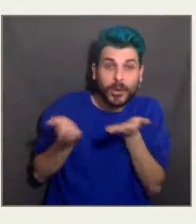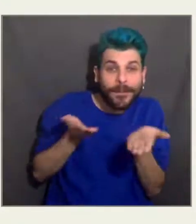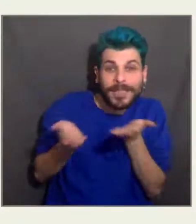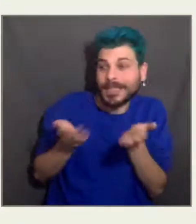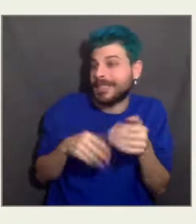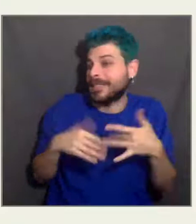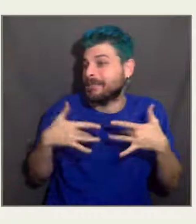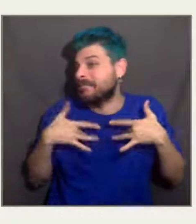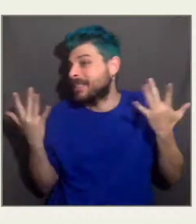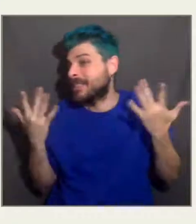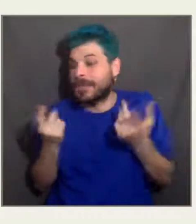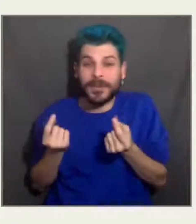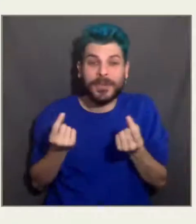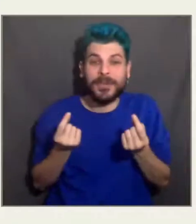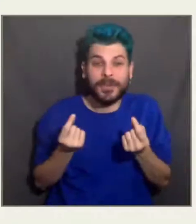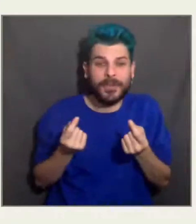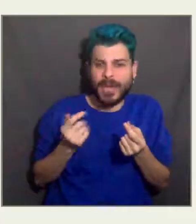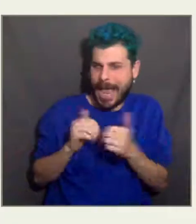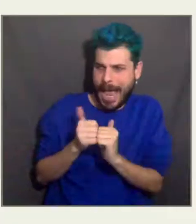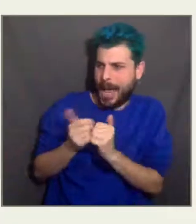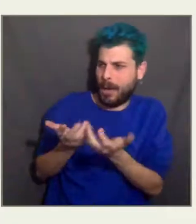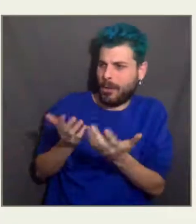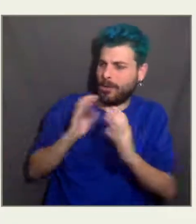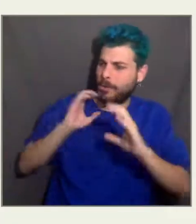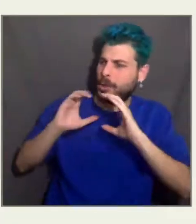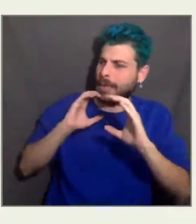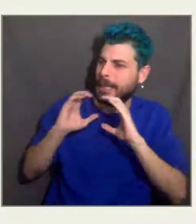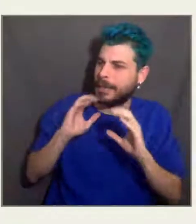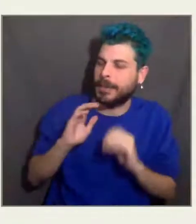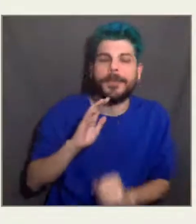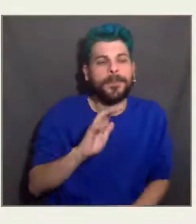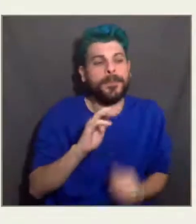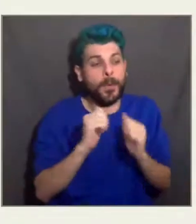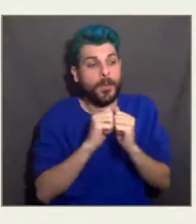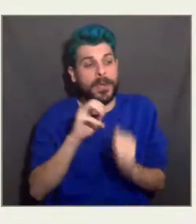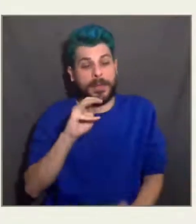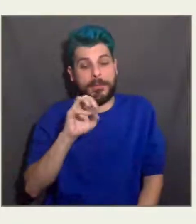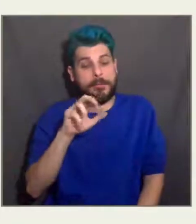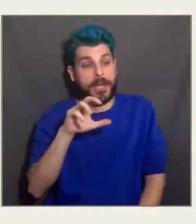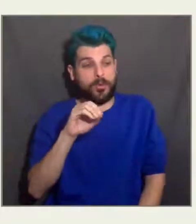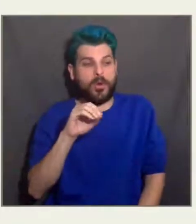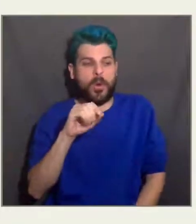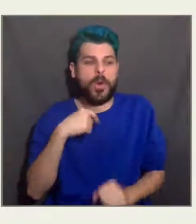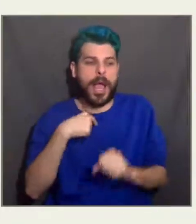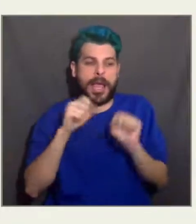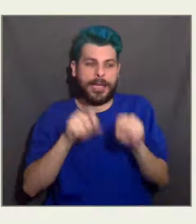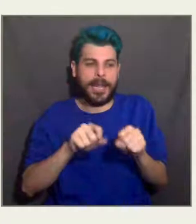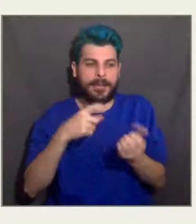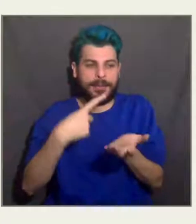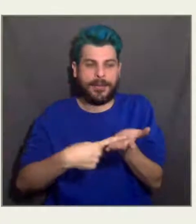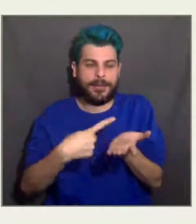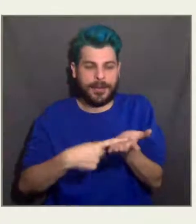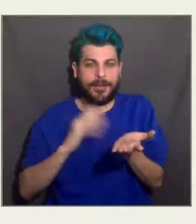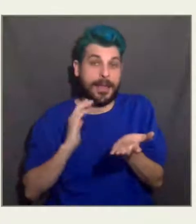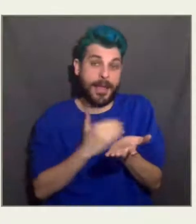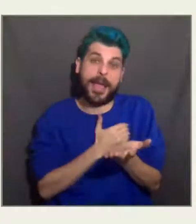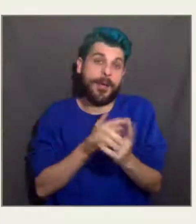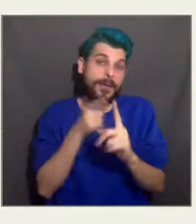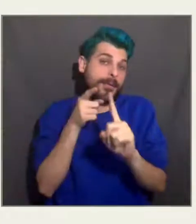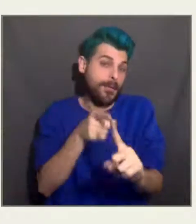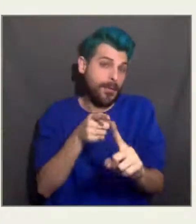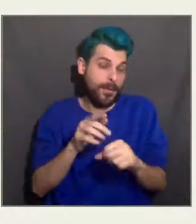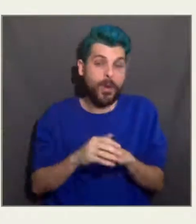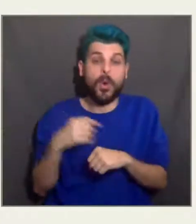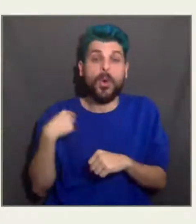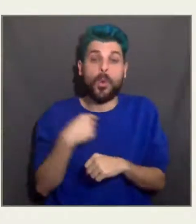available that are part of getting them out? Well, for Metro's part, I can talk about, and that is that we go out and we are